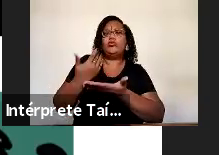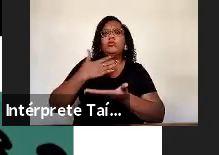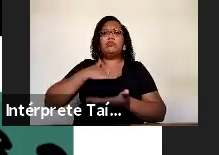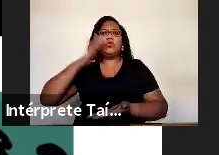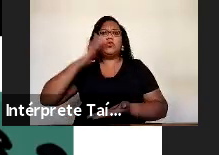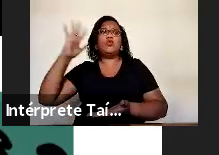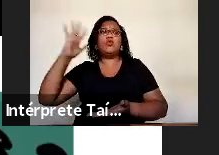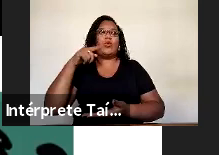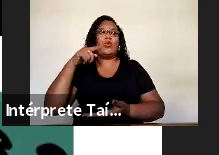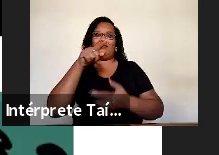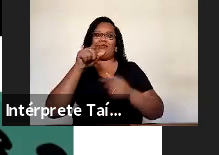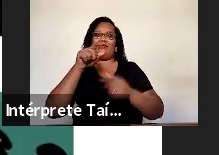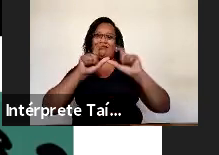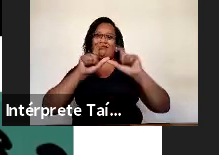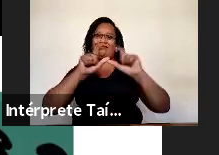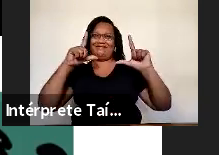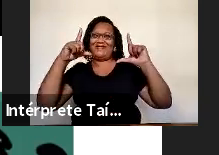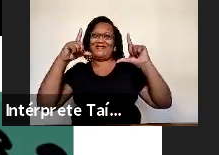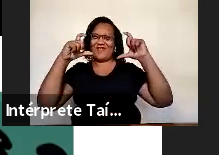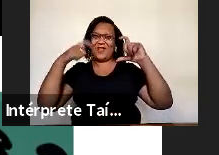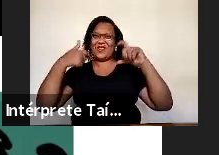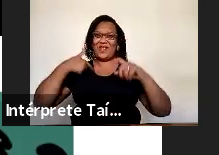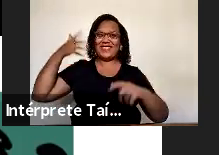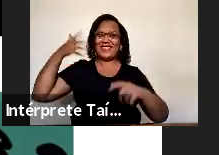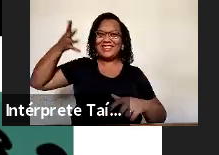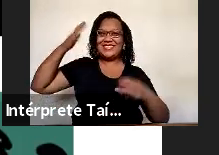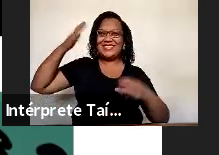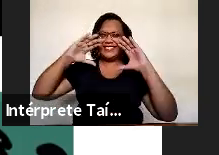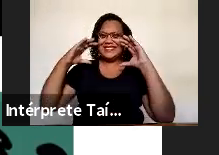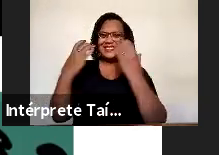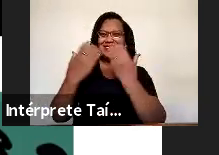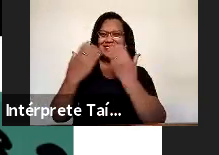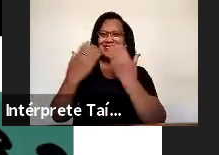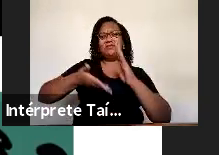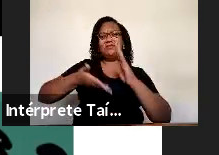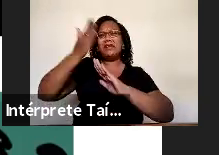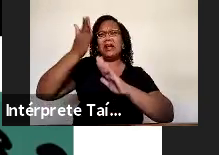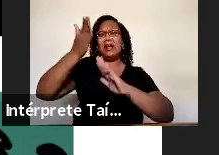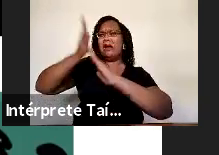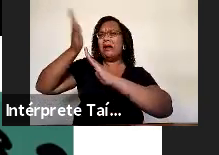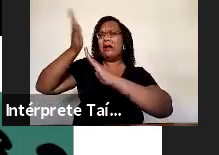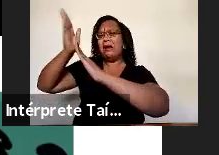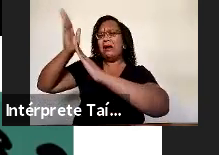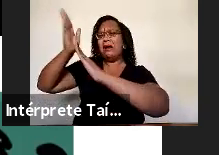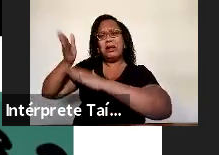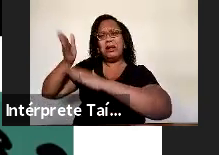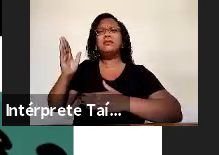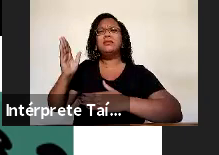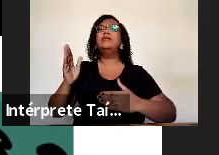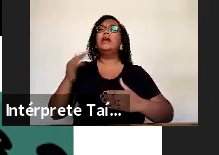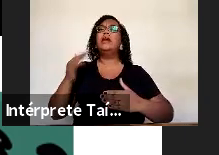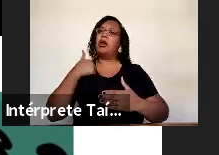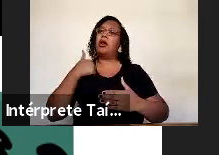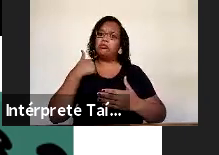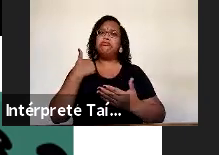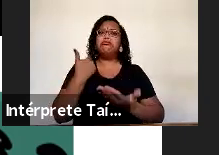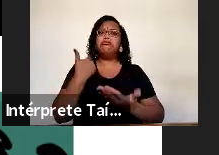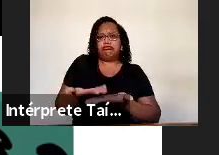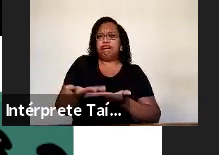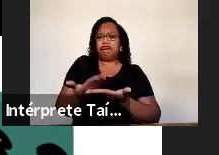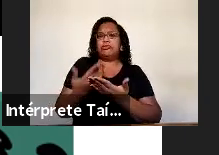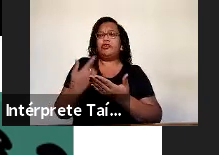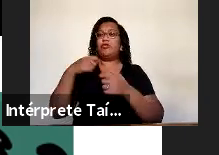all over the place presenting my work. And I did my master's in biophysics. I lived in Paris for a